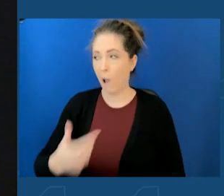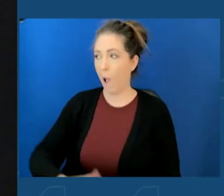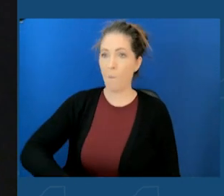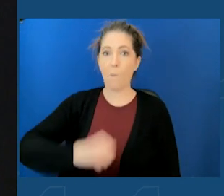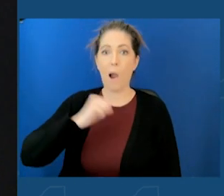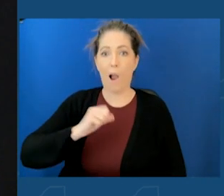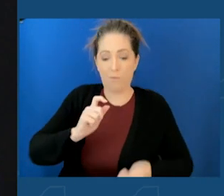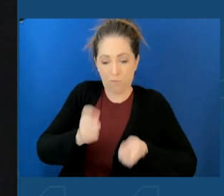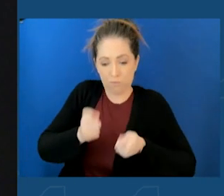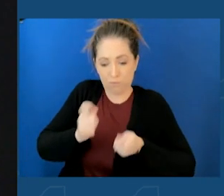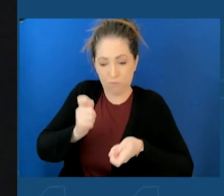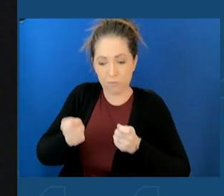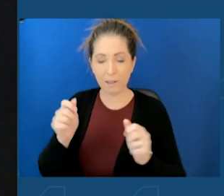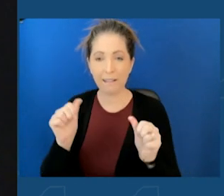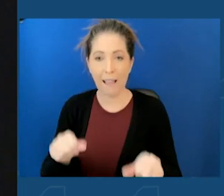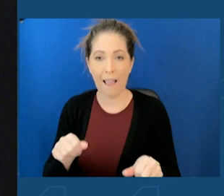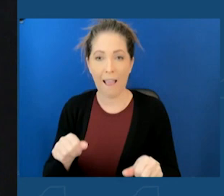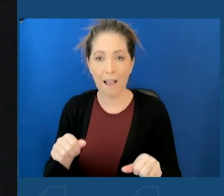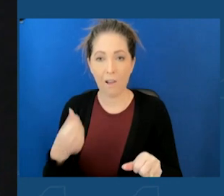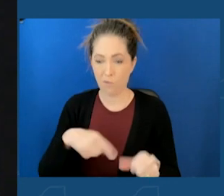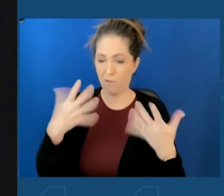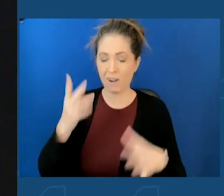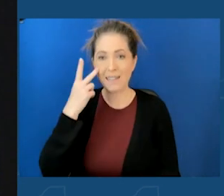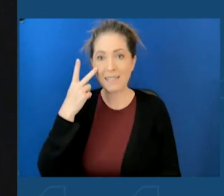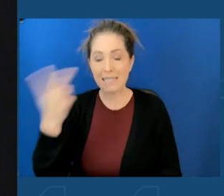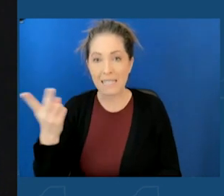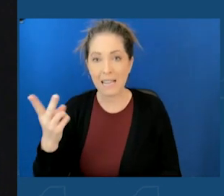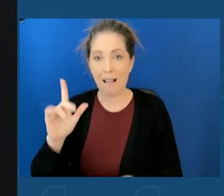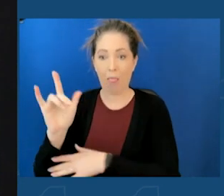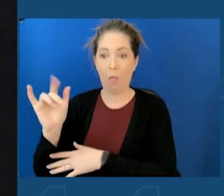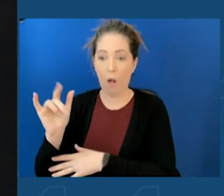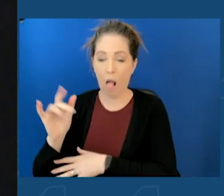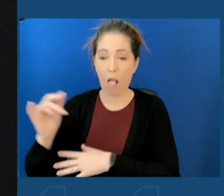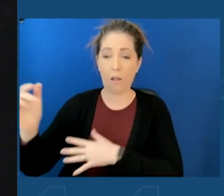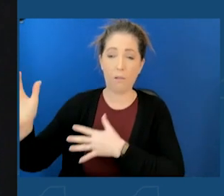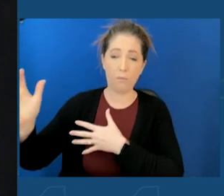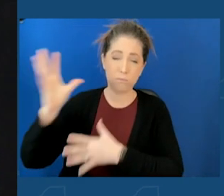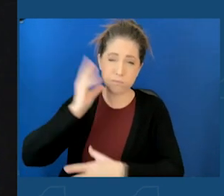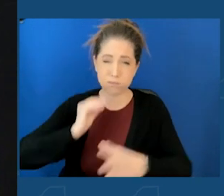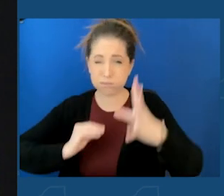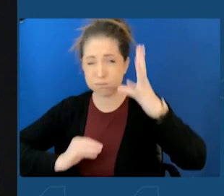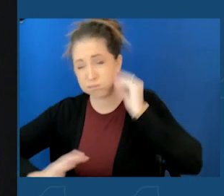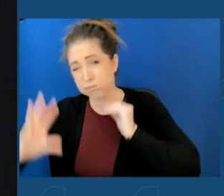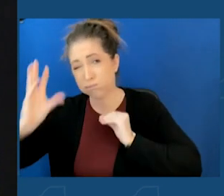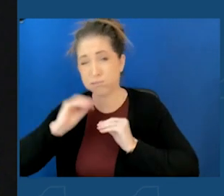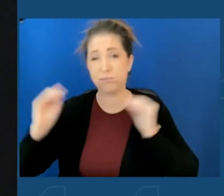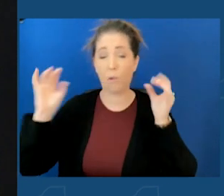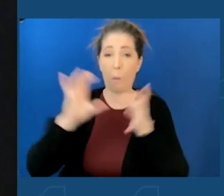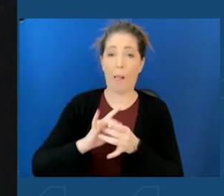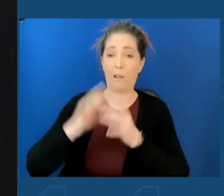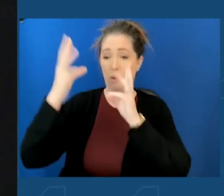we've seen the battering that Long Island has taken as a result of climate change. I've said before,